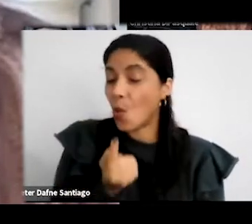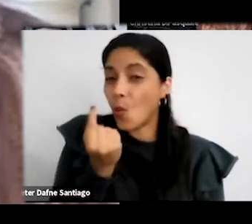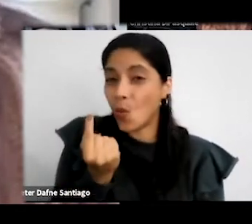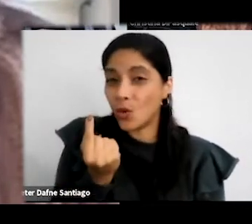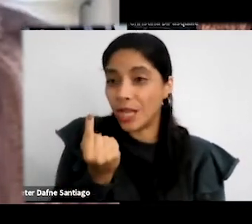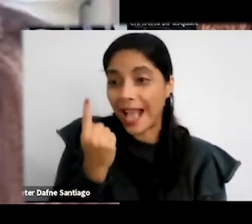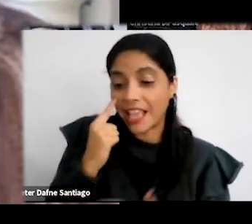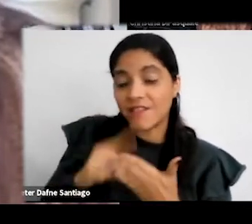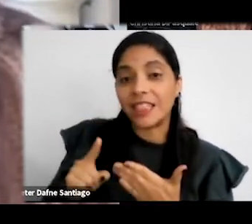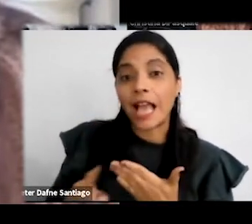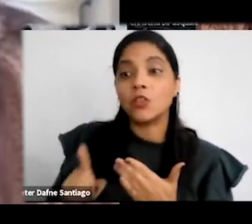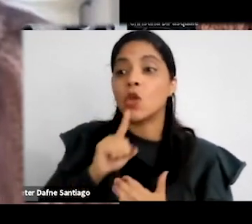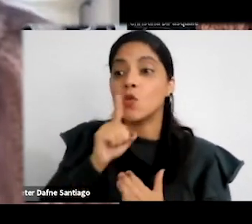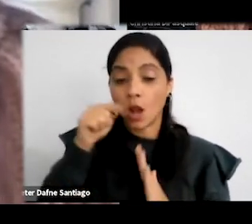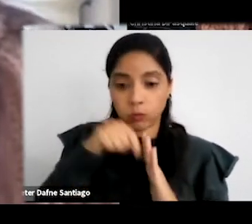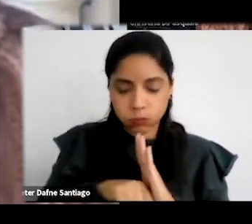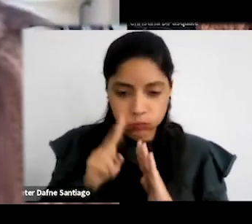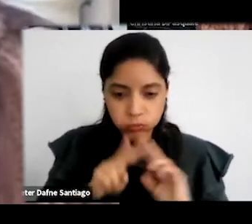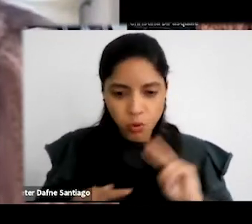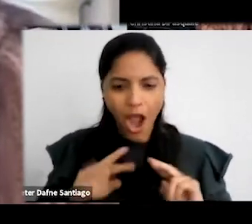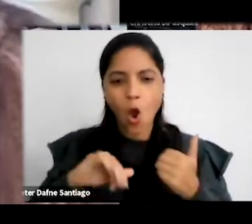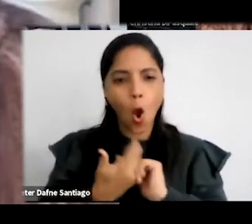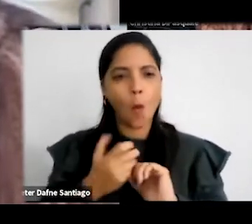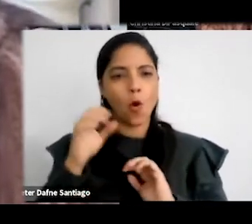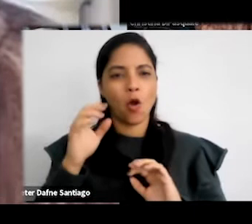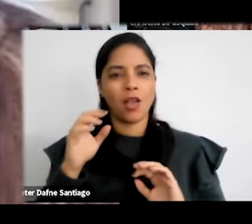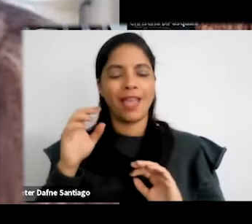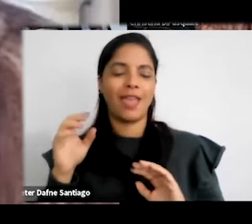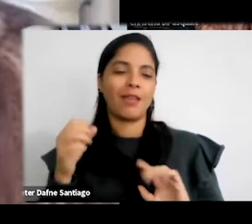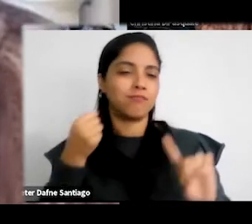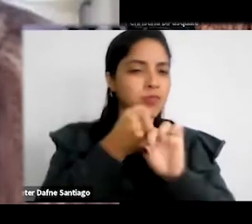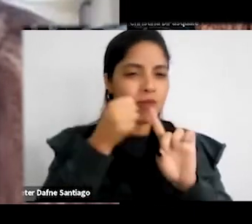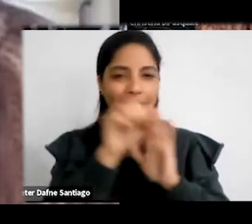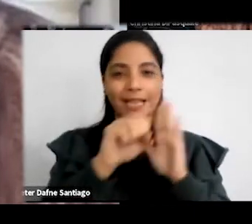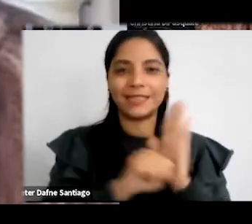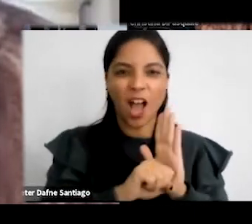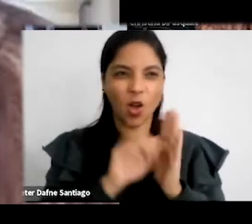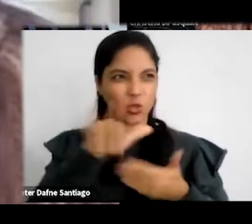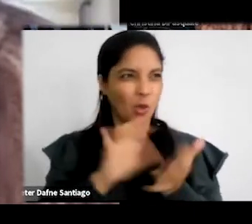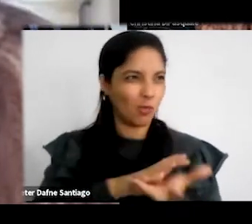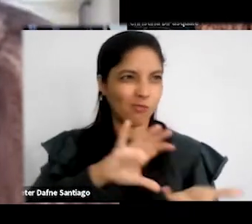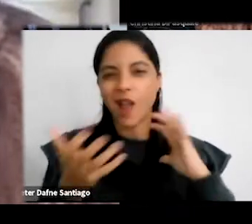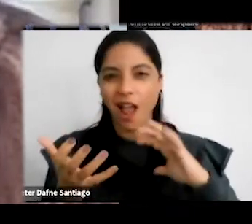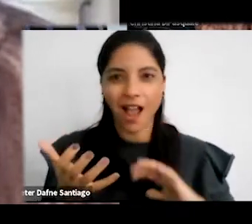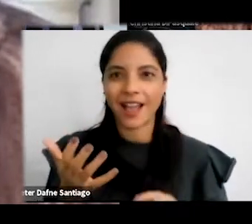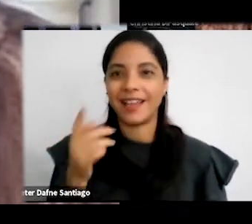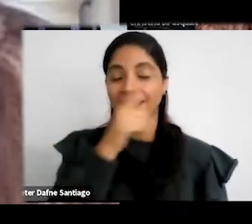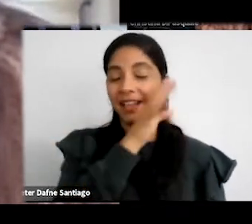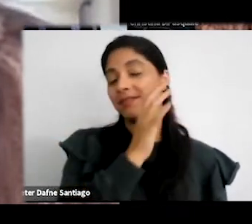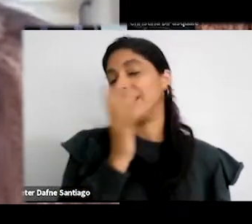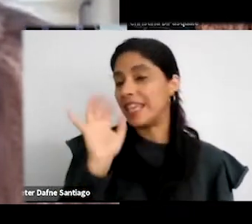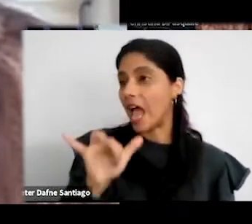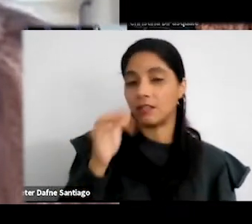network, anyone. And in that article, the WNET president and